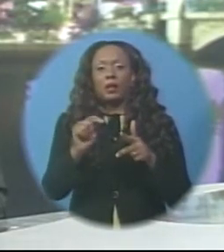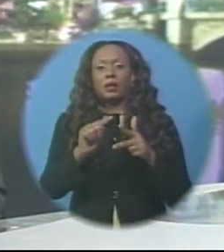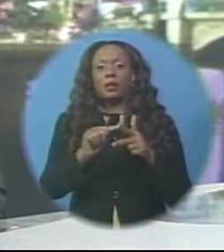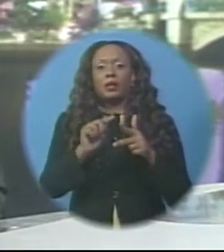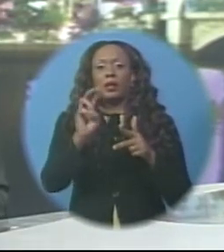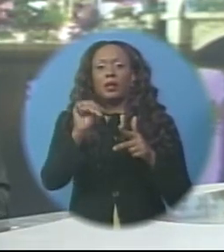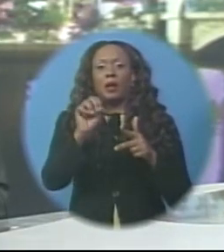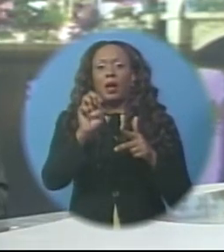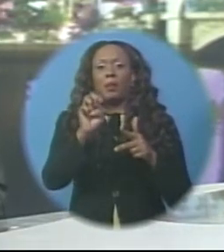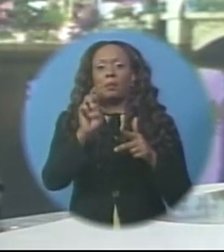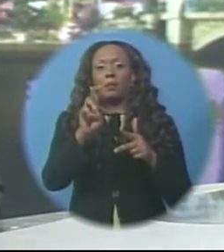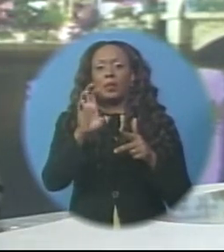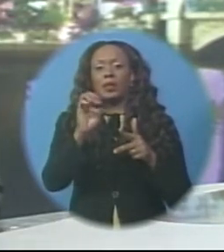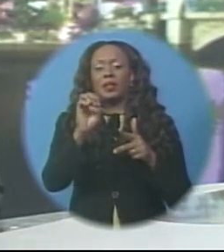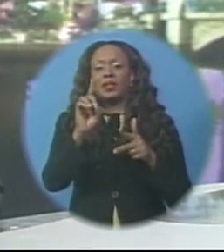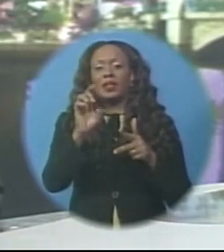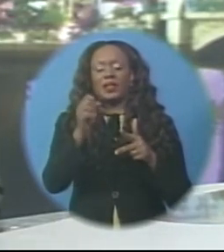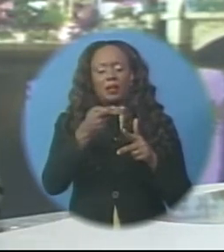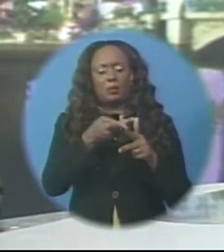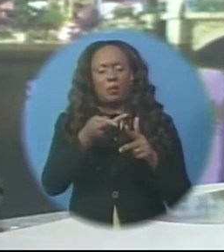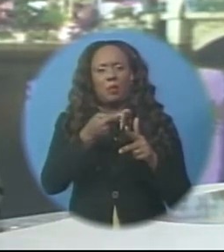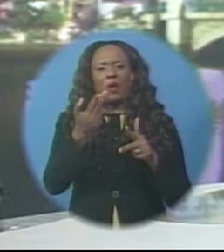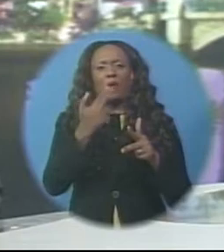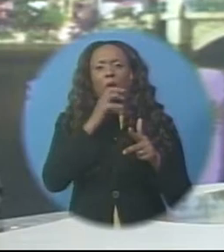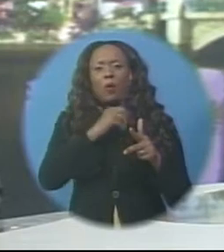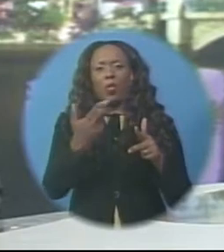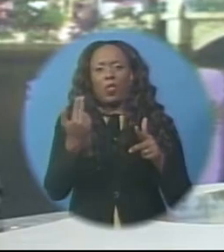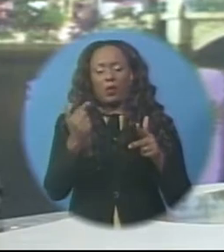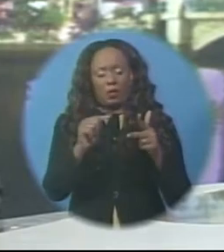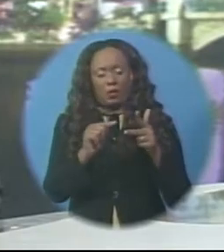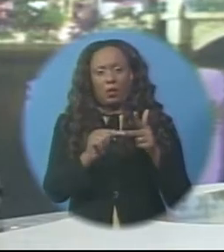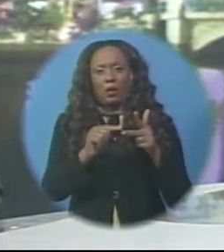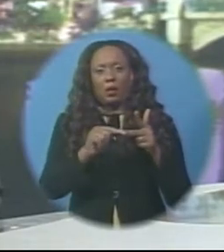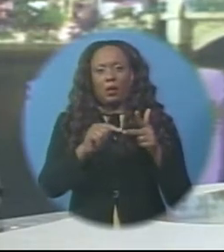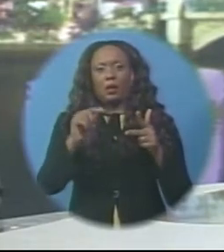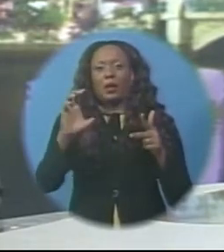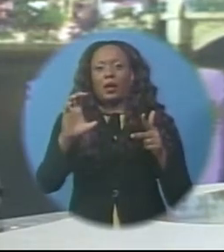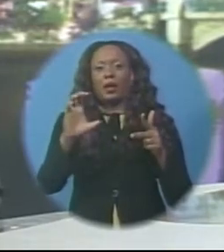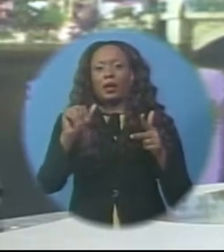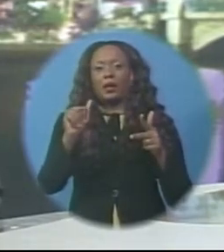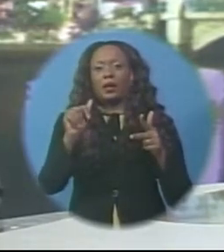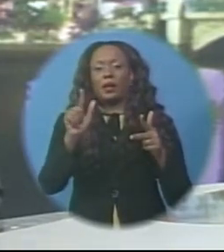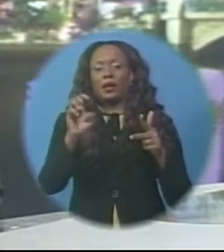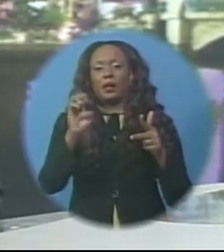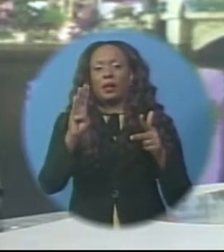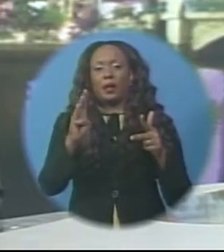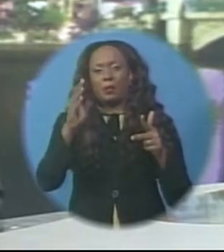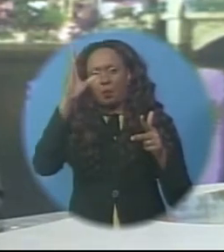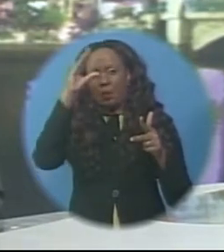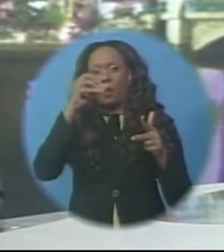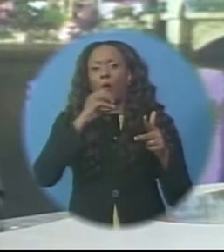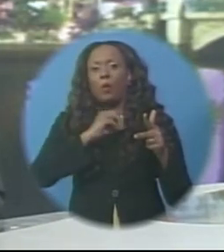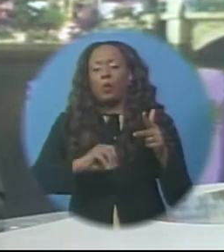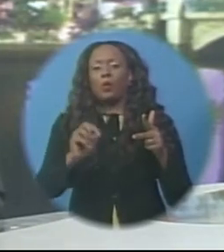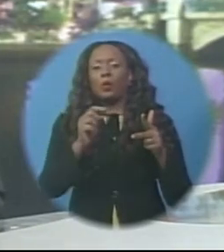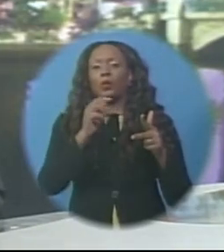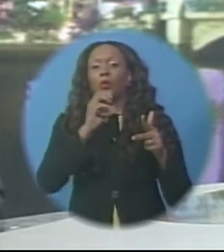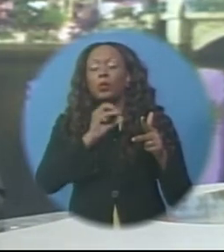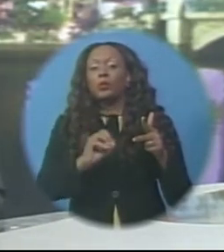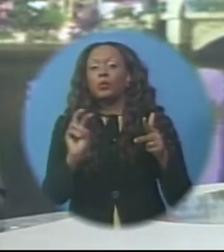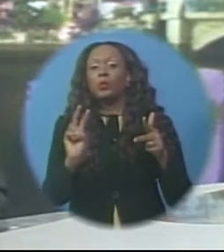years old, and 2-year-old Caleb Joshua Toppin, all of number 7 Chapel Land, St. Philip, are